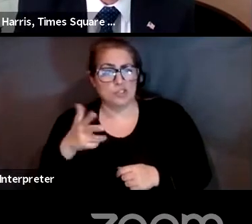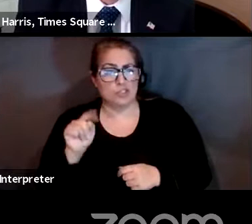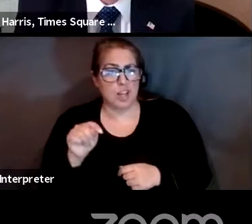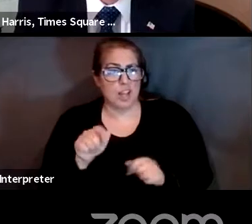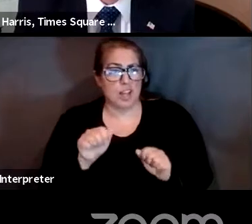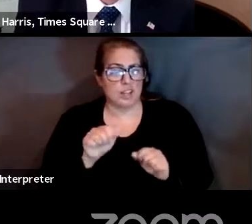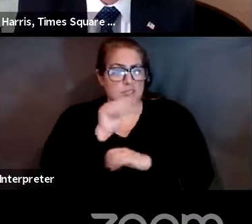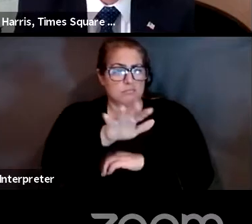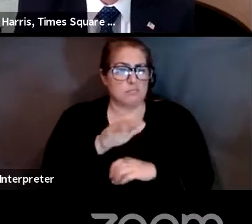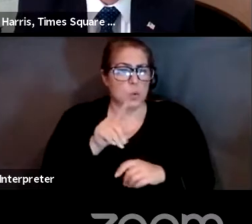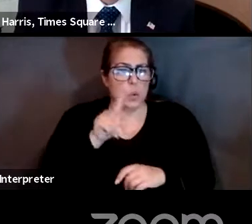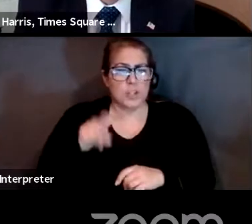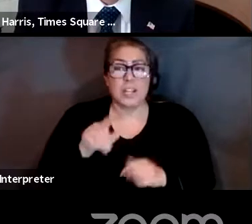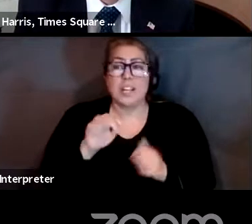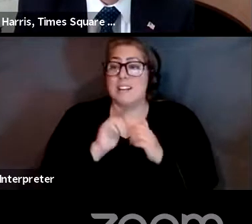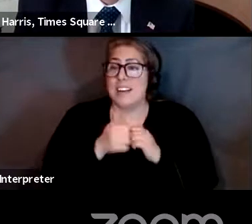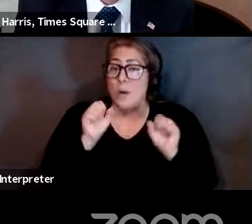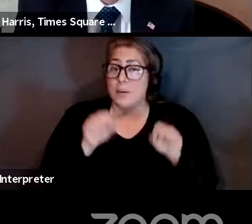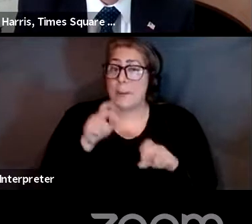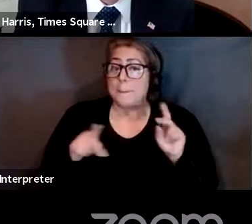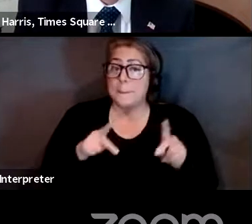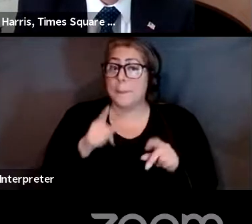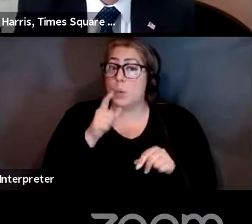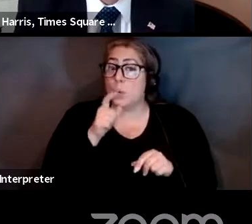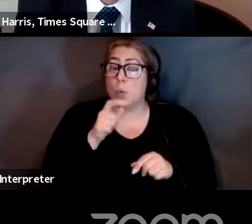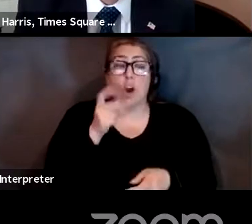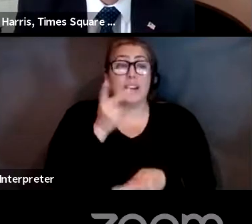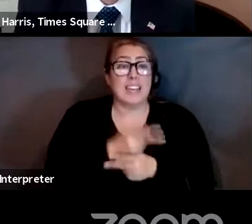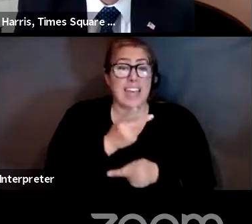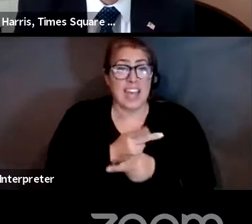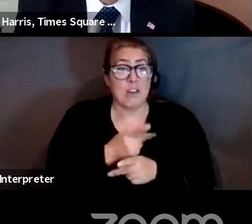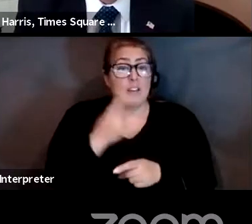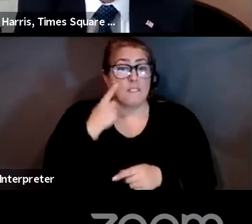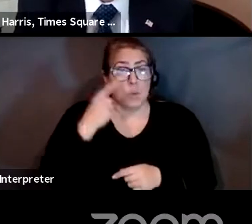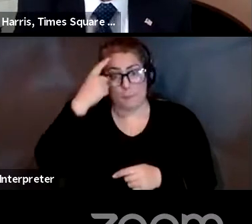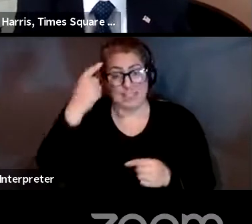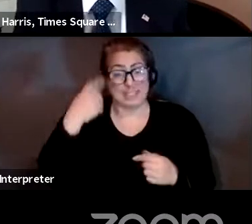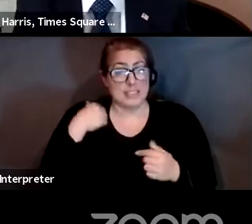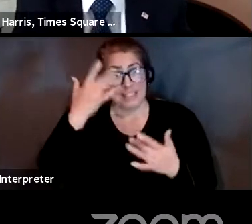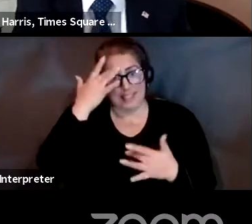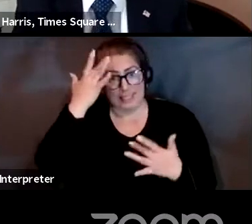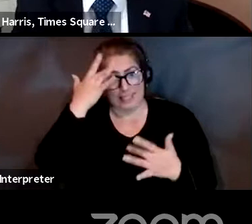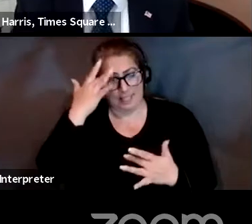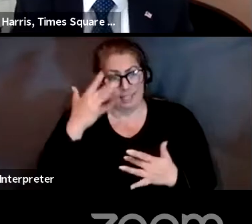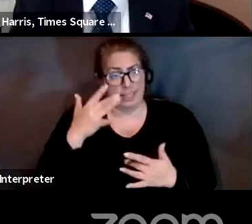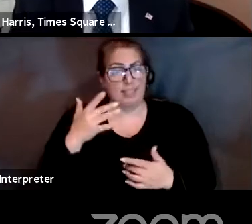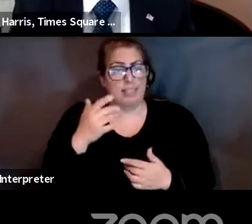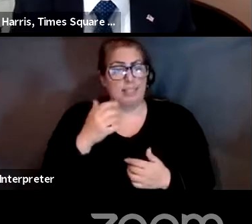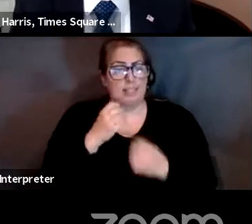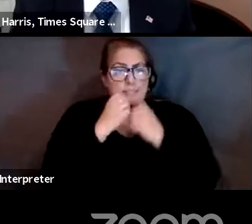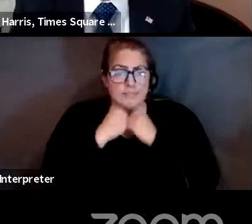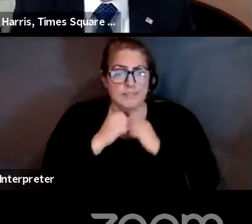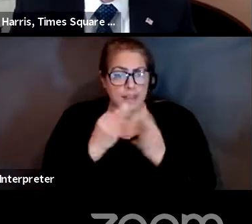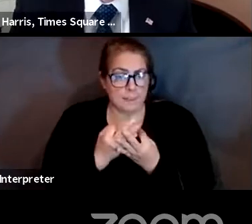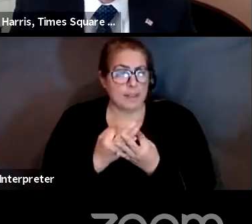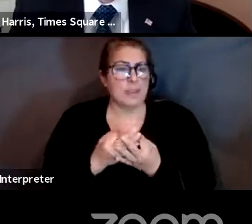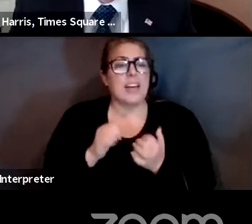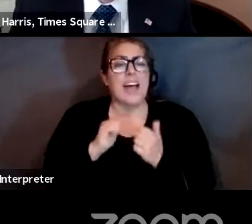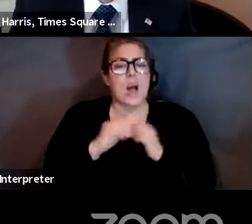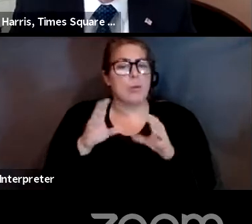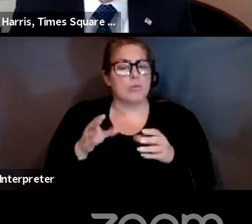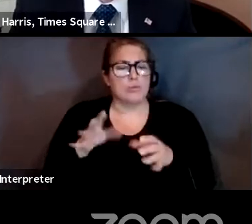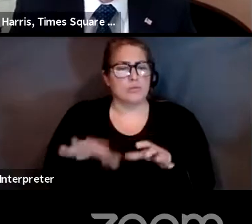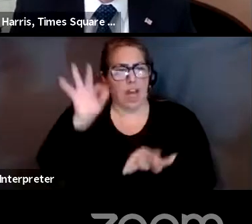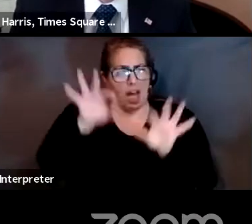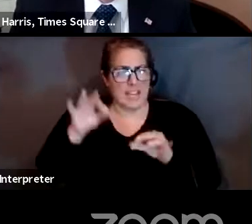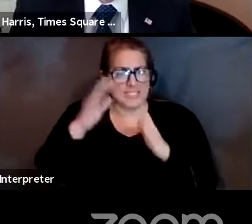audience. How can people who are caring for their mentally ill loved ones help find them supportive housing?